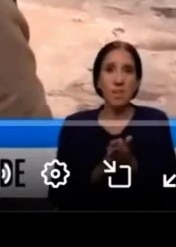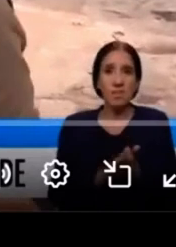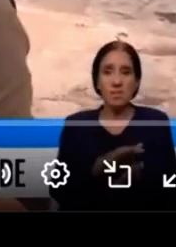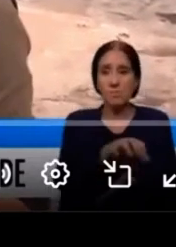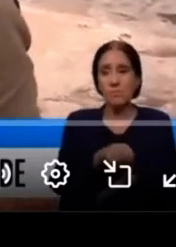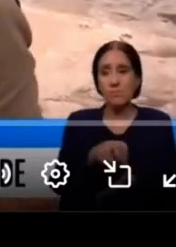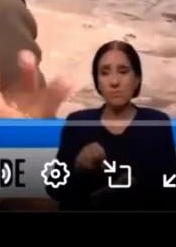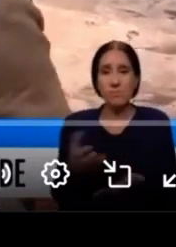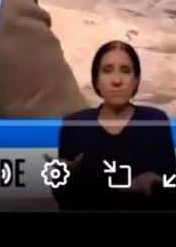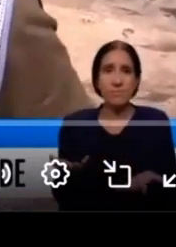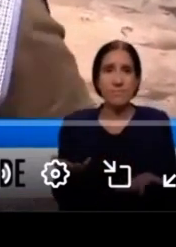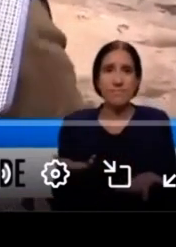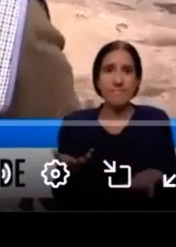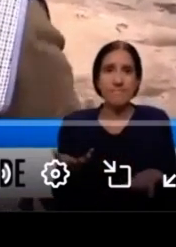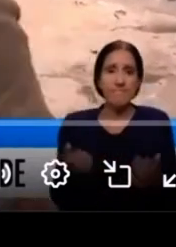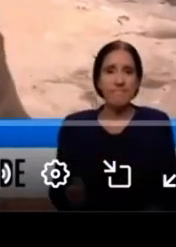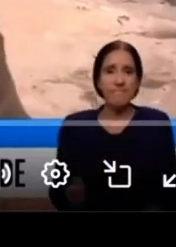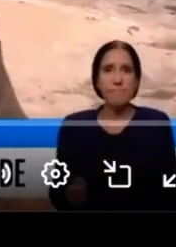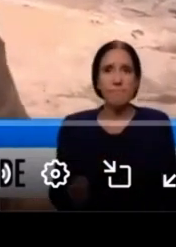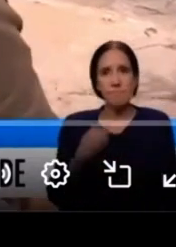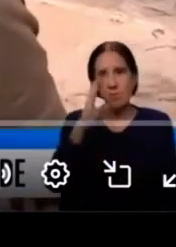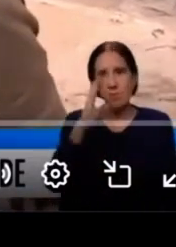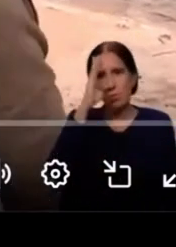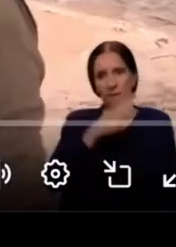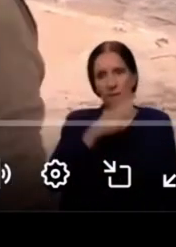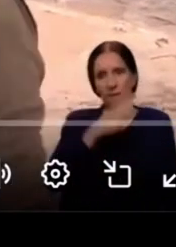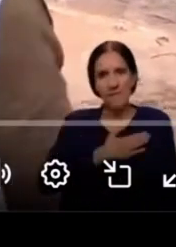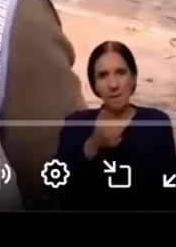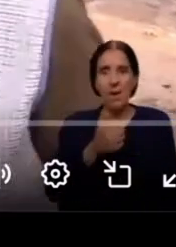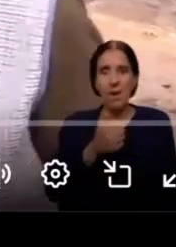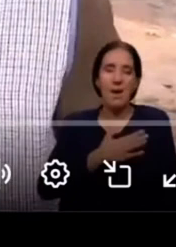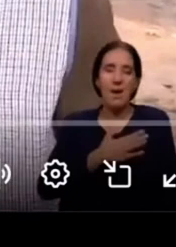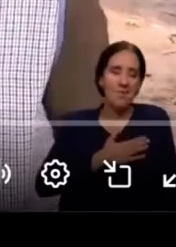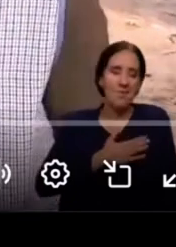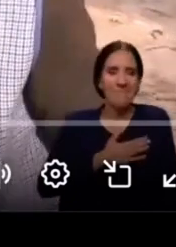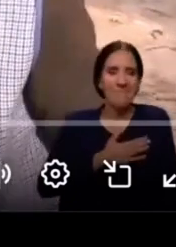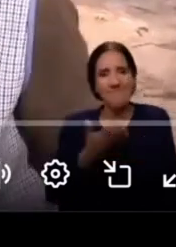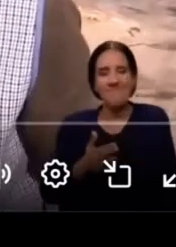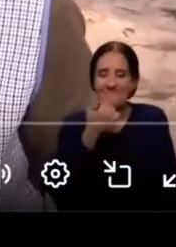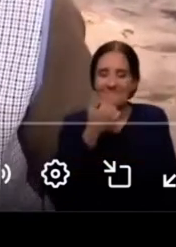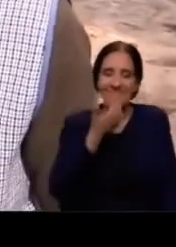olha. Salvou o seu Sporting. Ai, meu